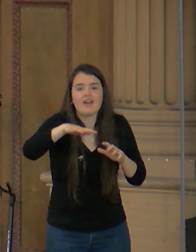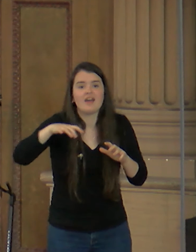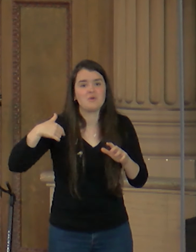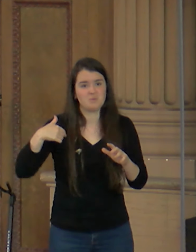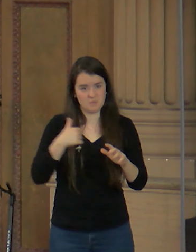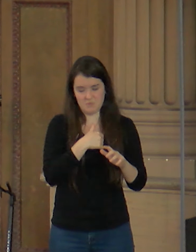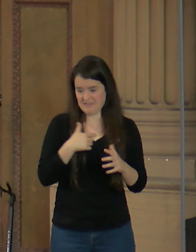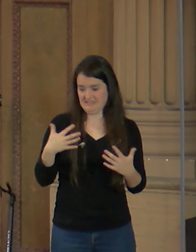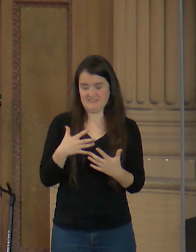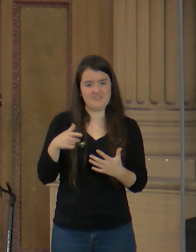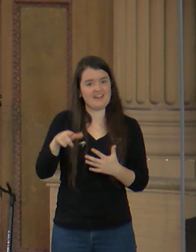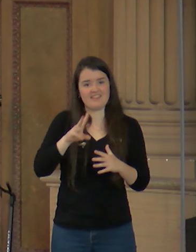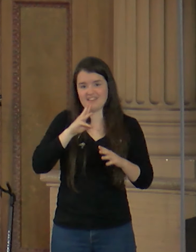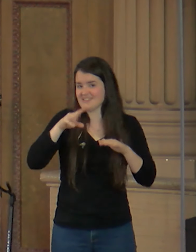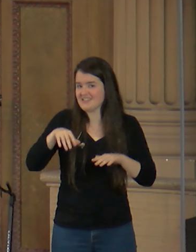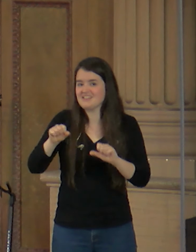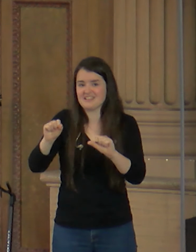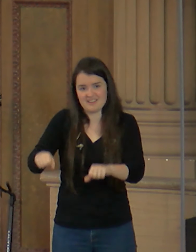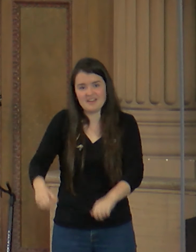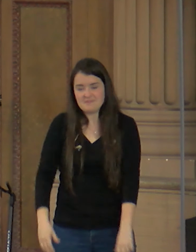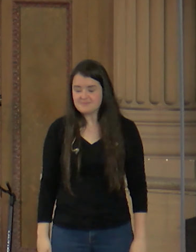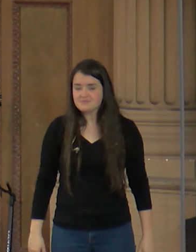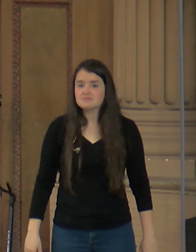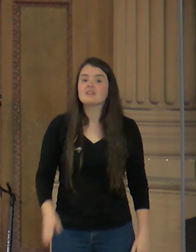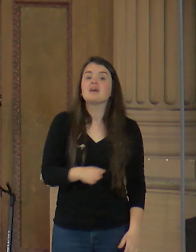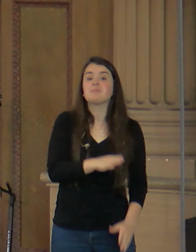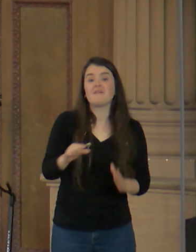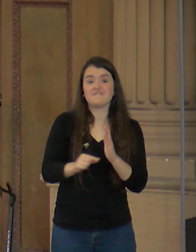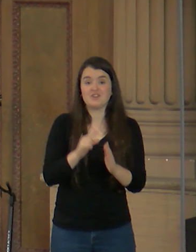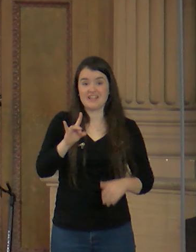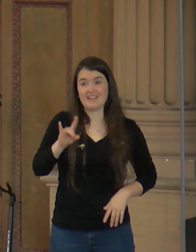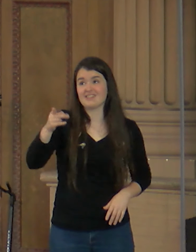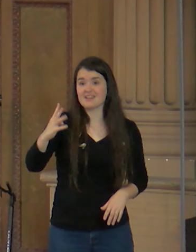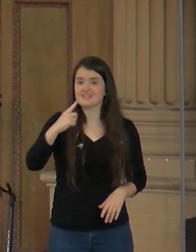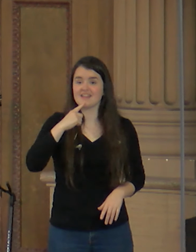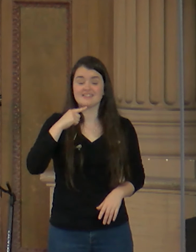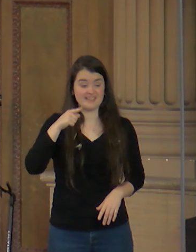sea. In verse 8, God says, "I shut it in with doors."